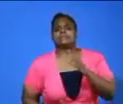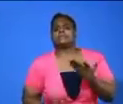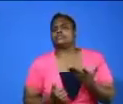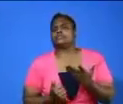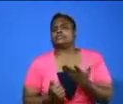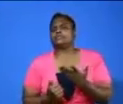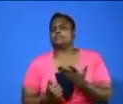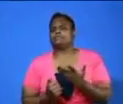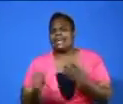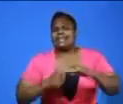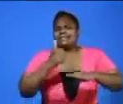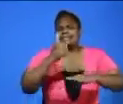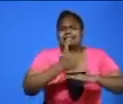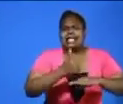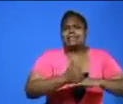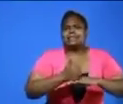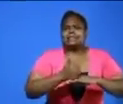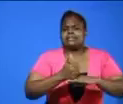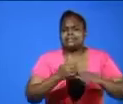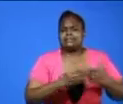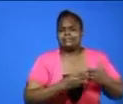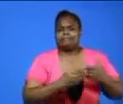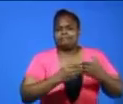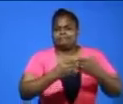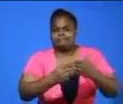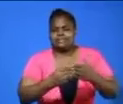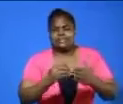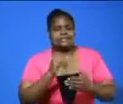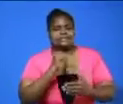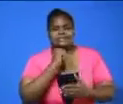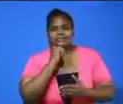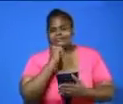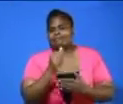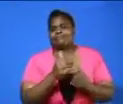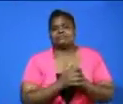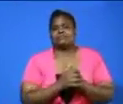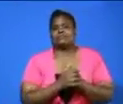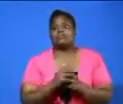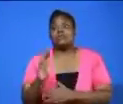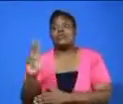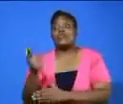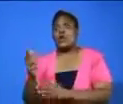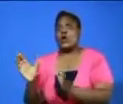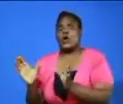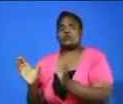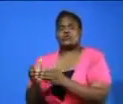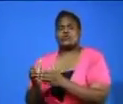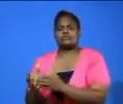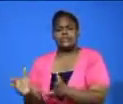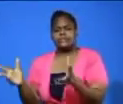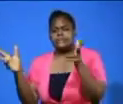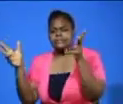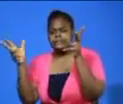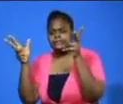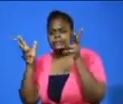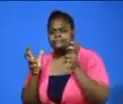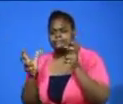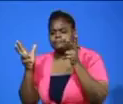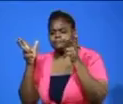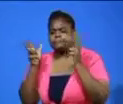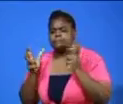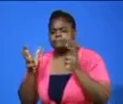misguided brand. But a second group, a third group said, they listened to the text, thou